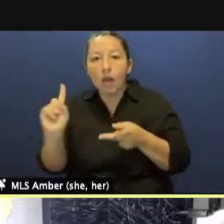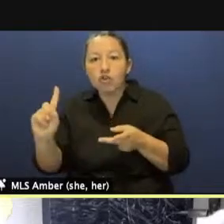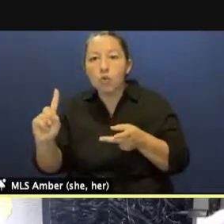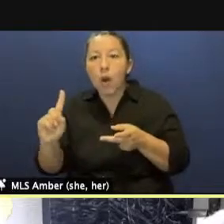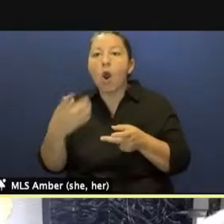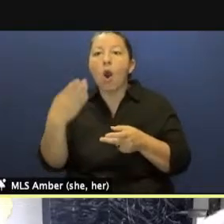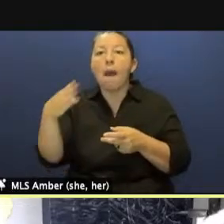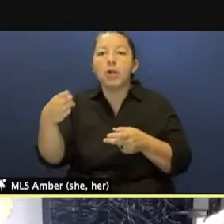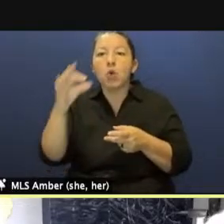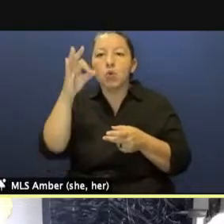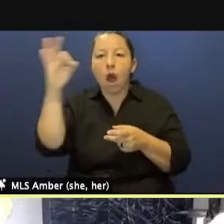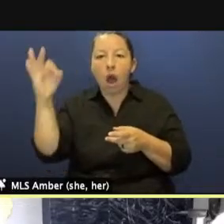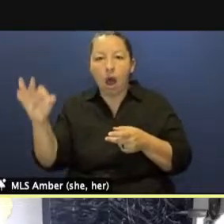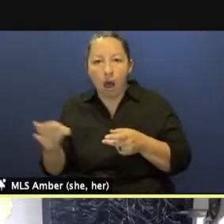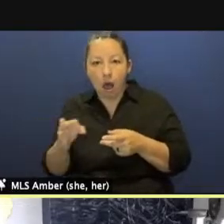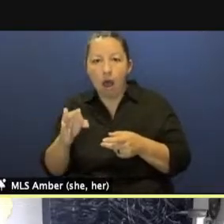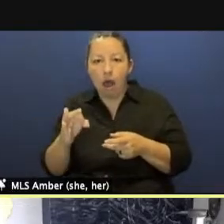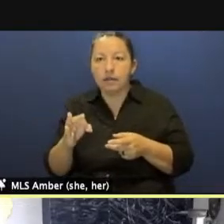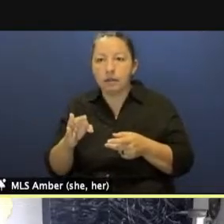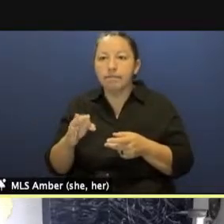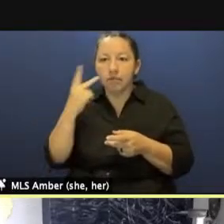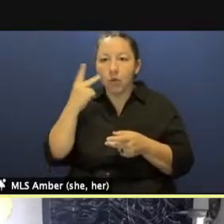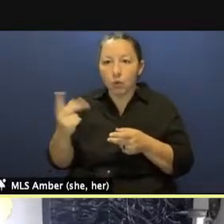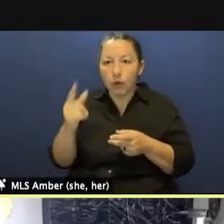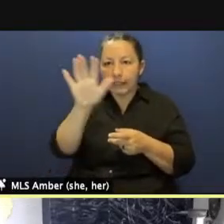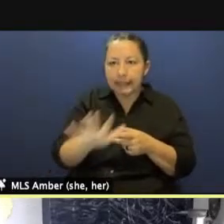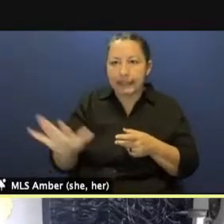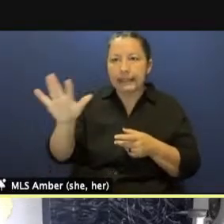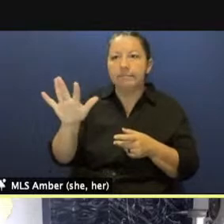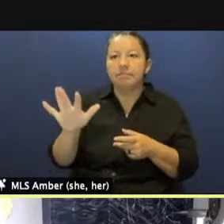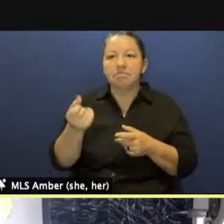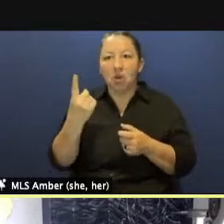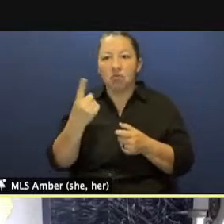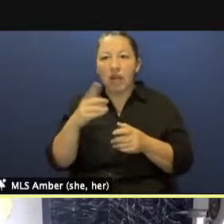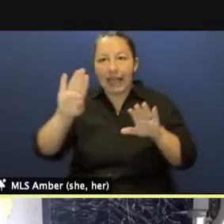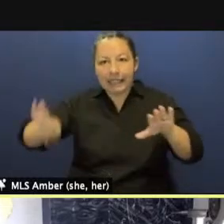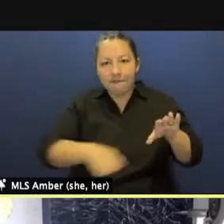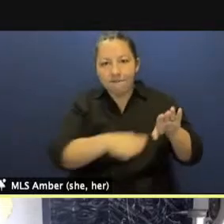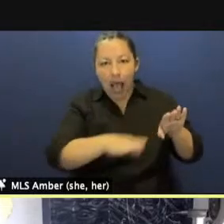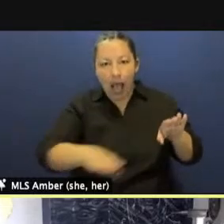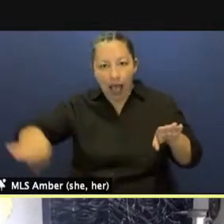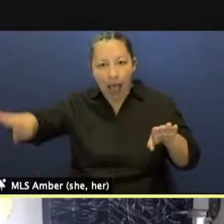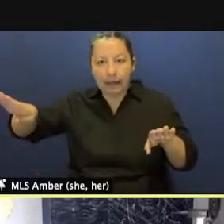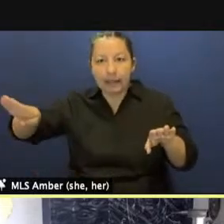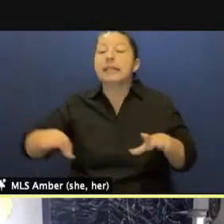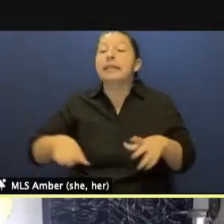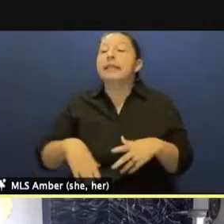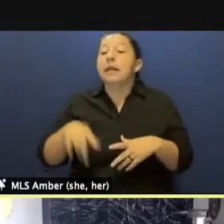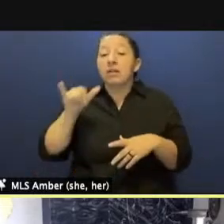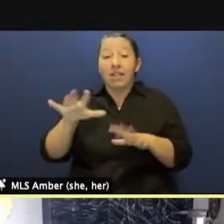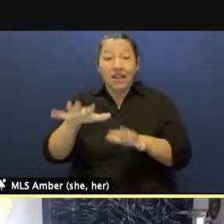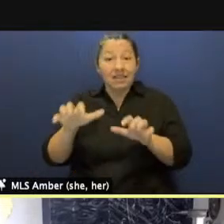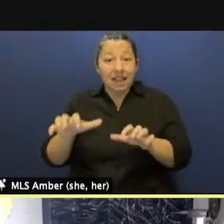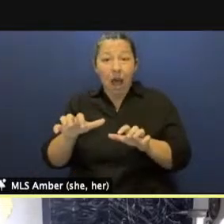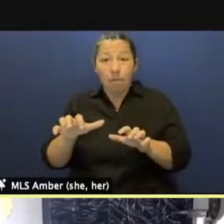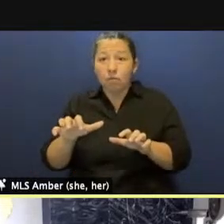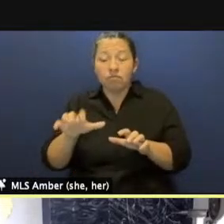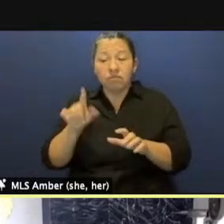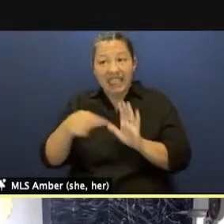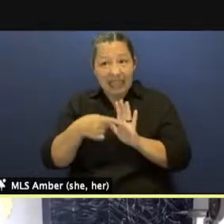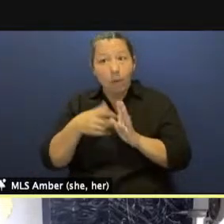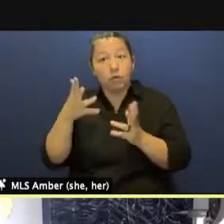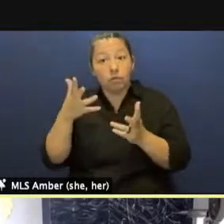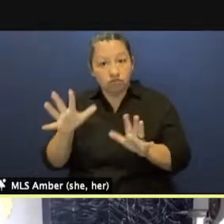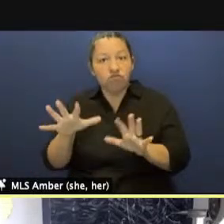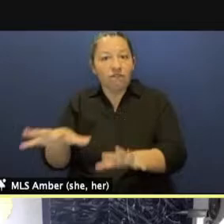blue within this diagram of Taurus Littoral Valley. And these samples were frozen upon their return to